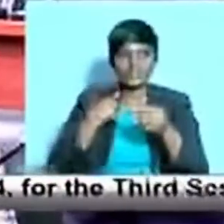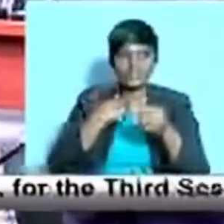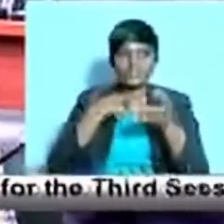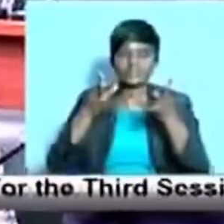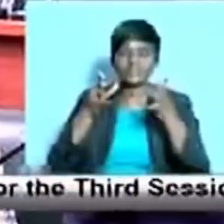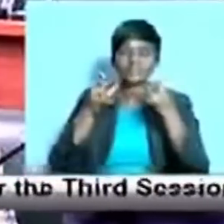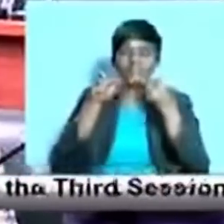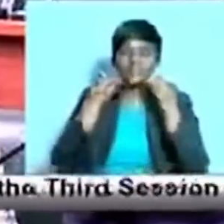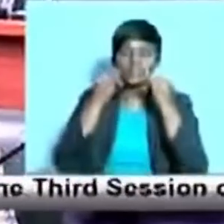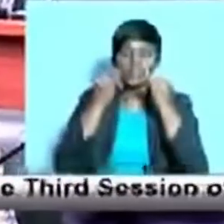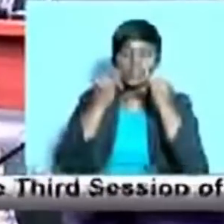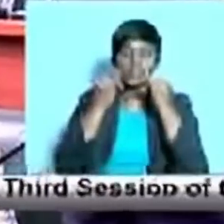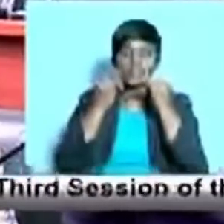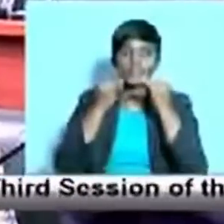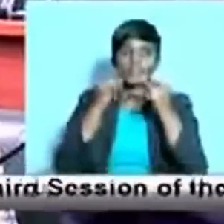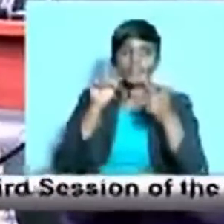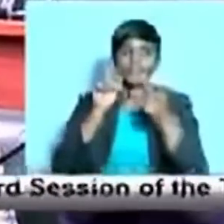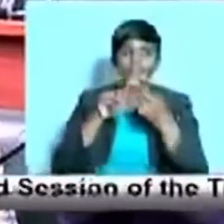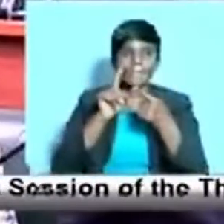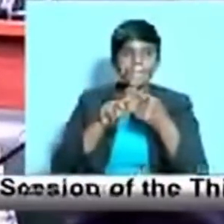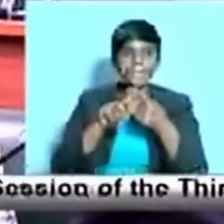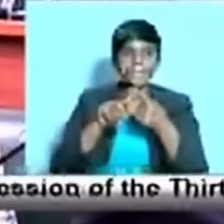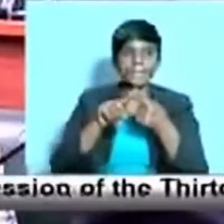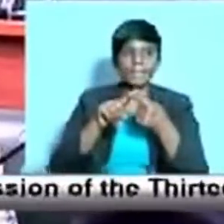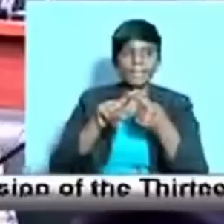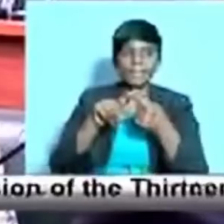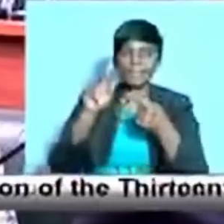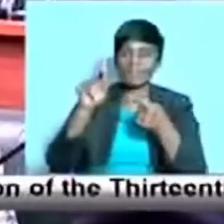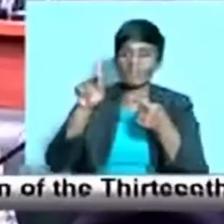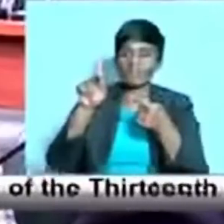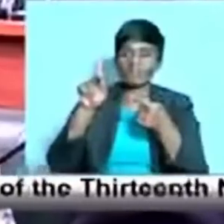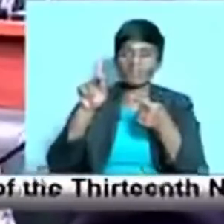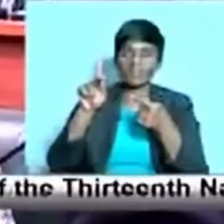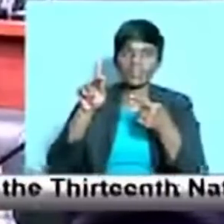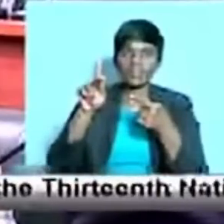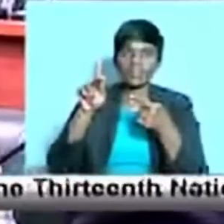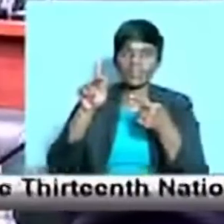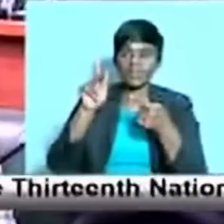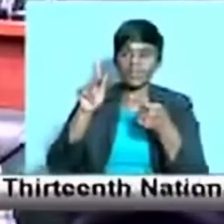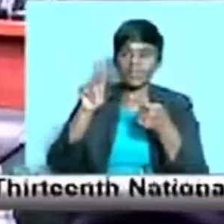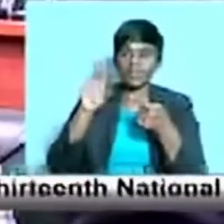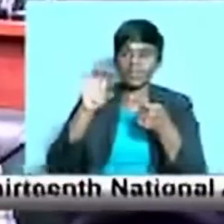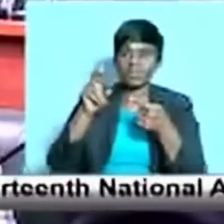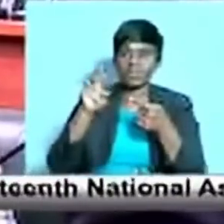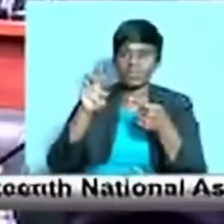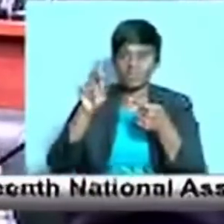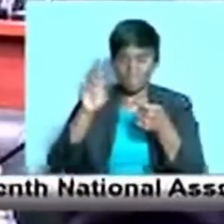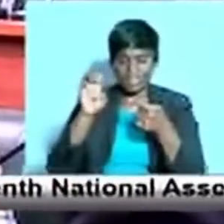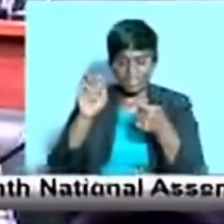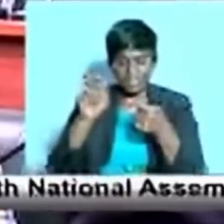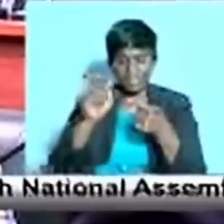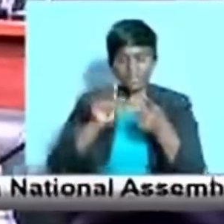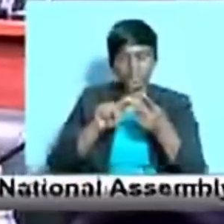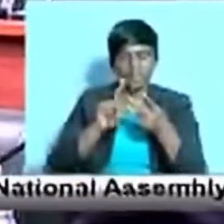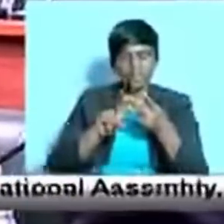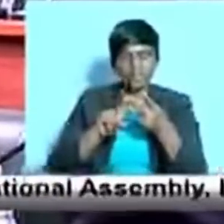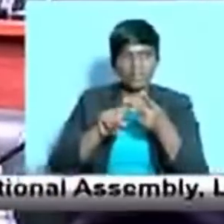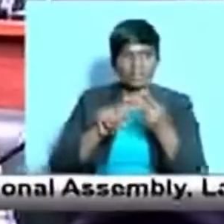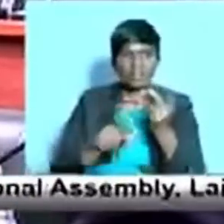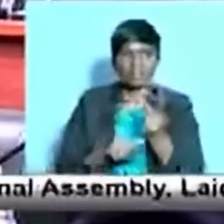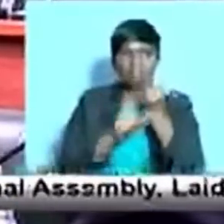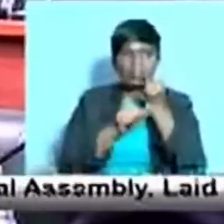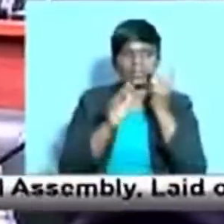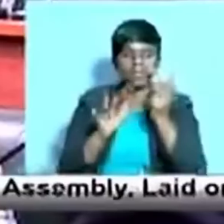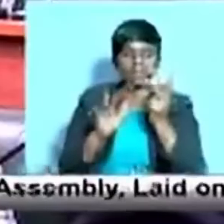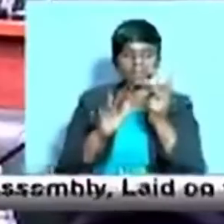mention. We had the Honorable Princess Kucheka, is it Kucheka? We had the one now is an ambassador,